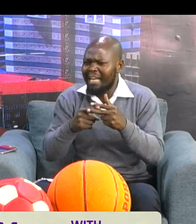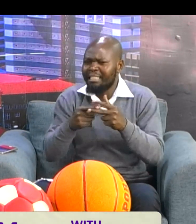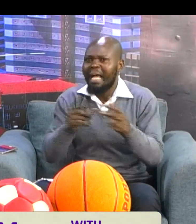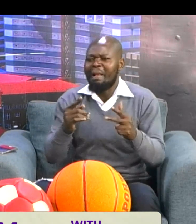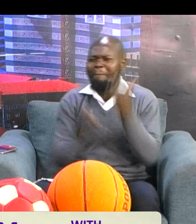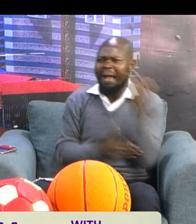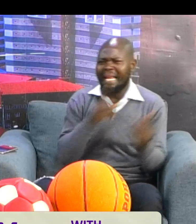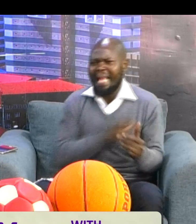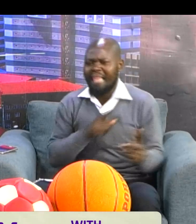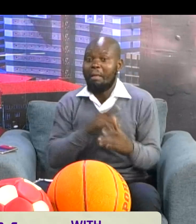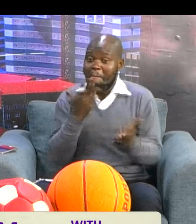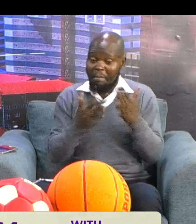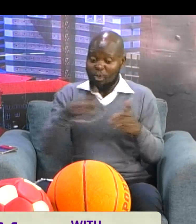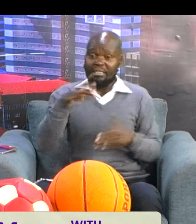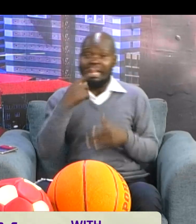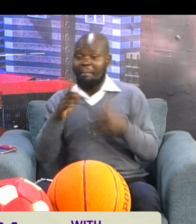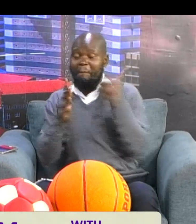the positioning, or it's the